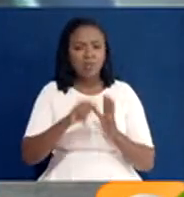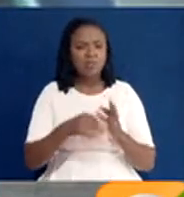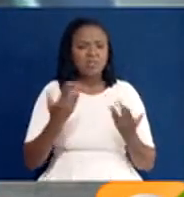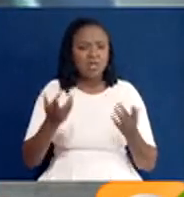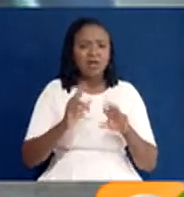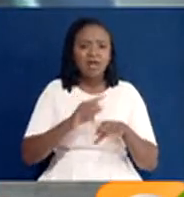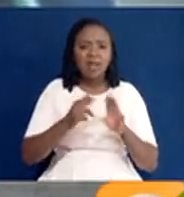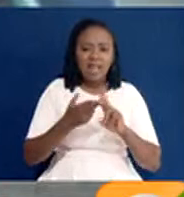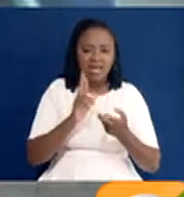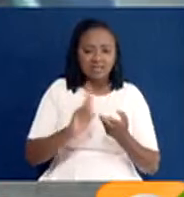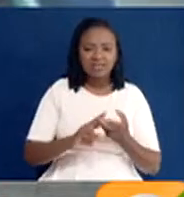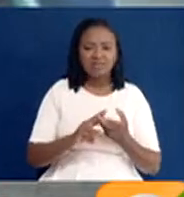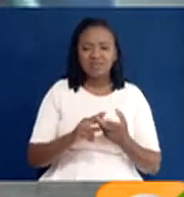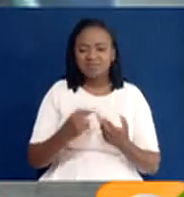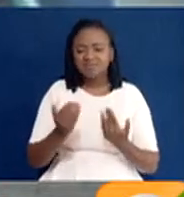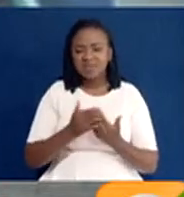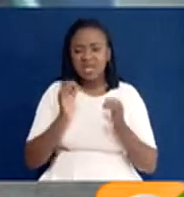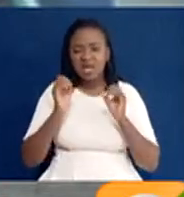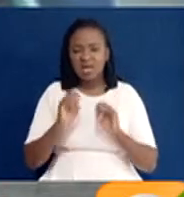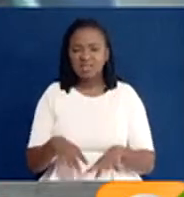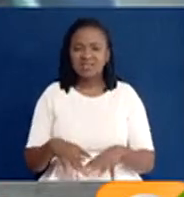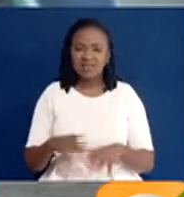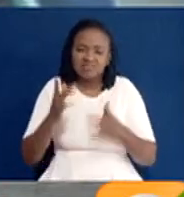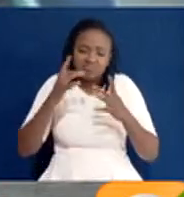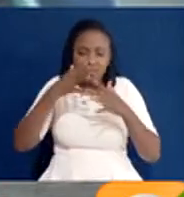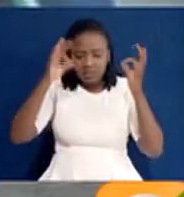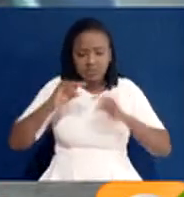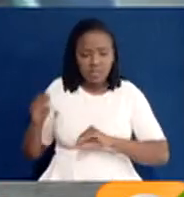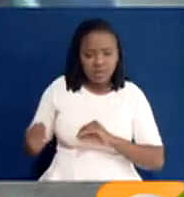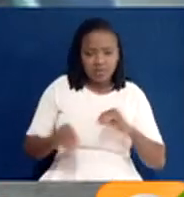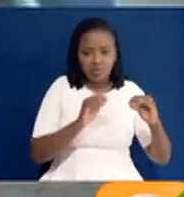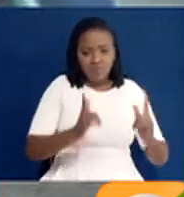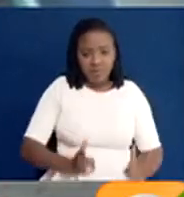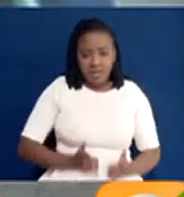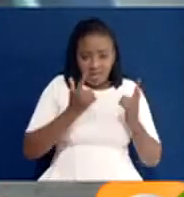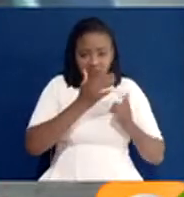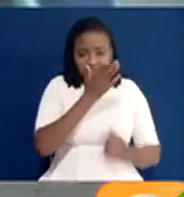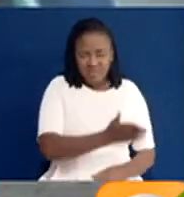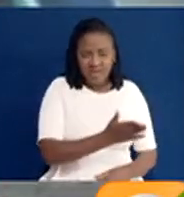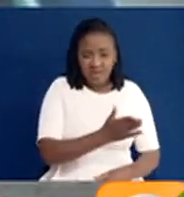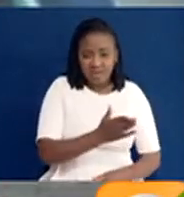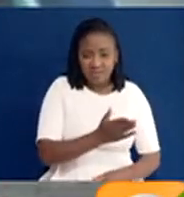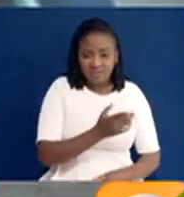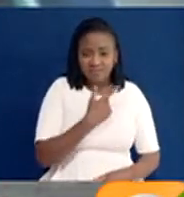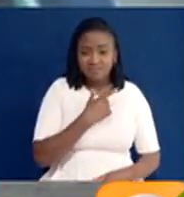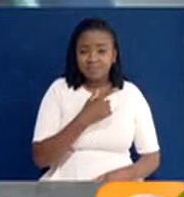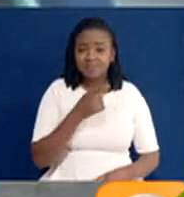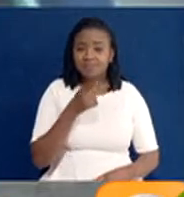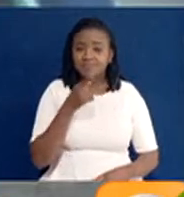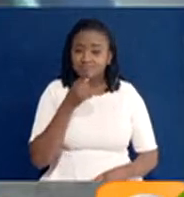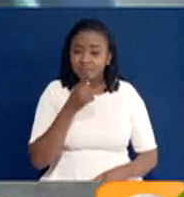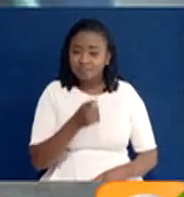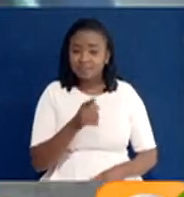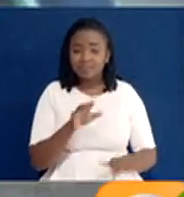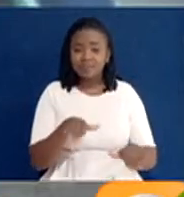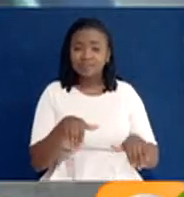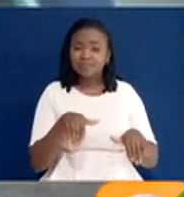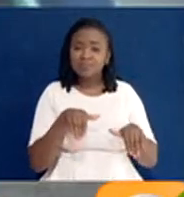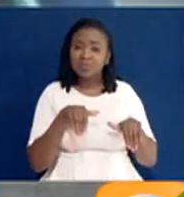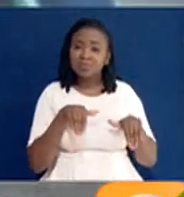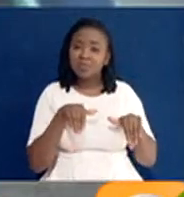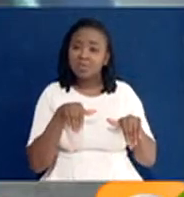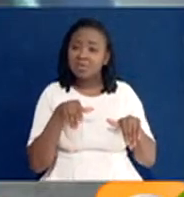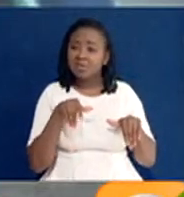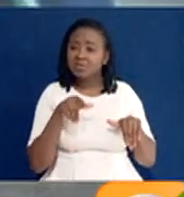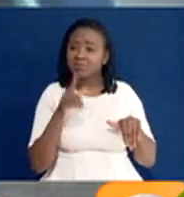where they are welcome, cared for, and have friends. What's more interesting is that there's a waiting list a mile long for those who want to bring